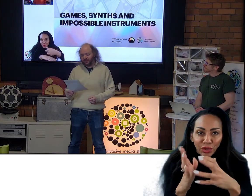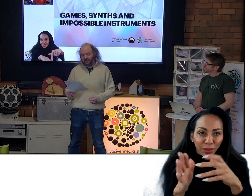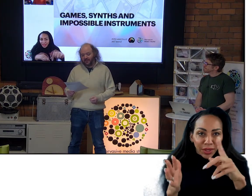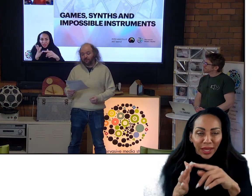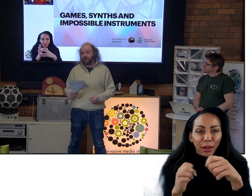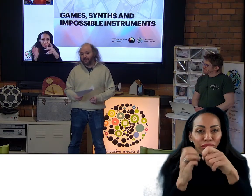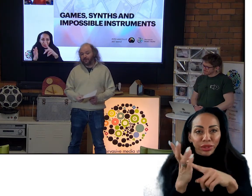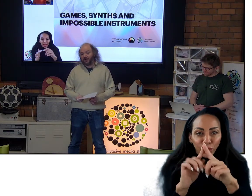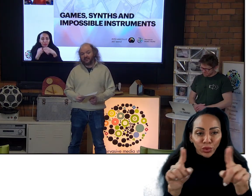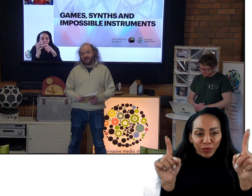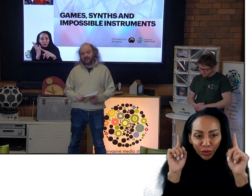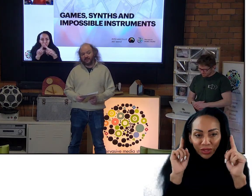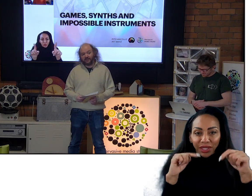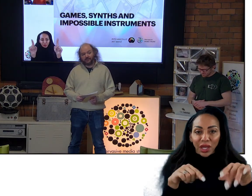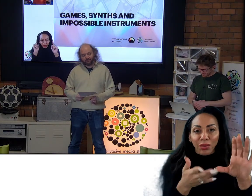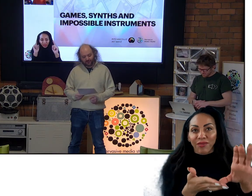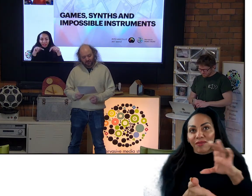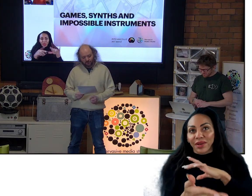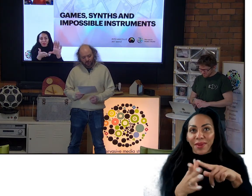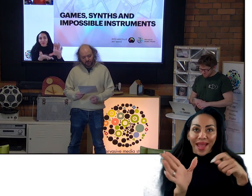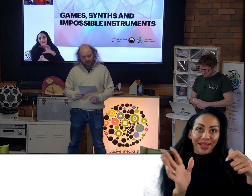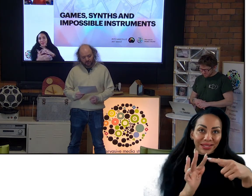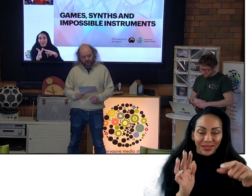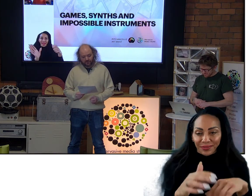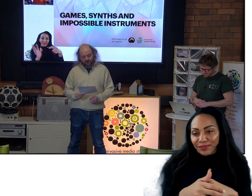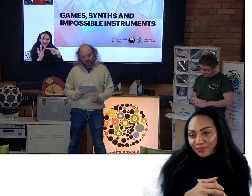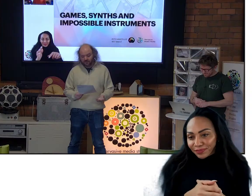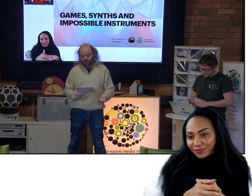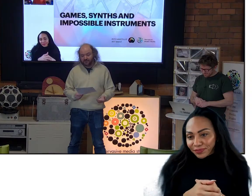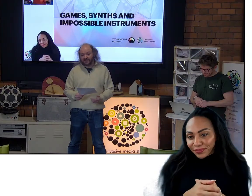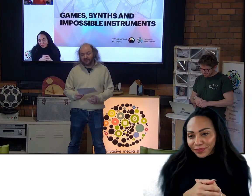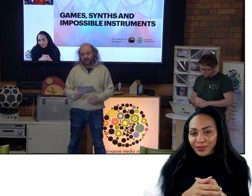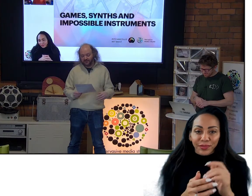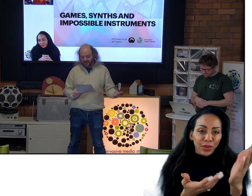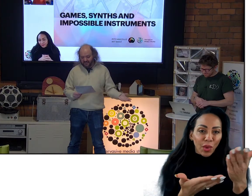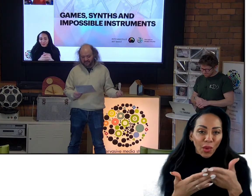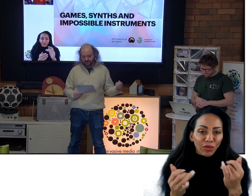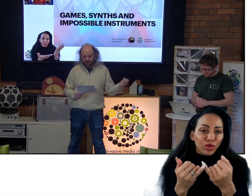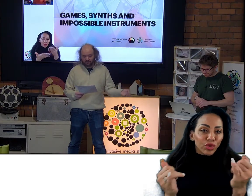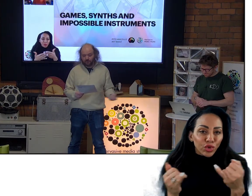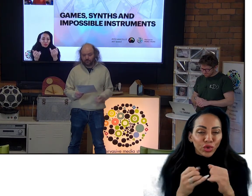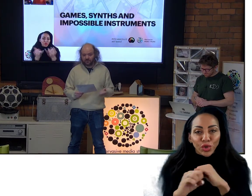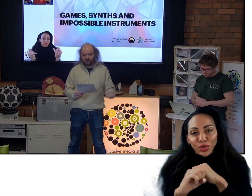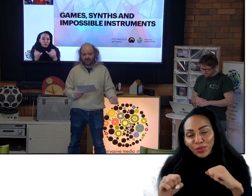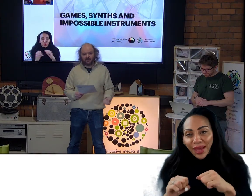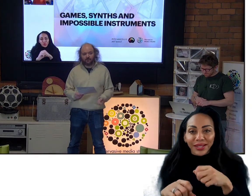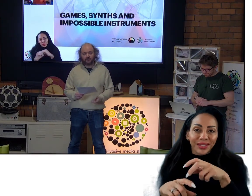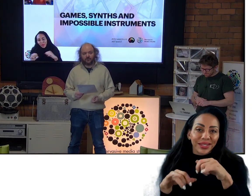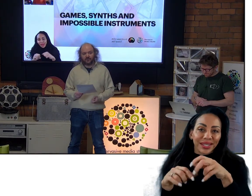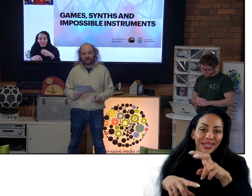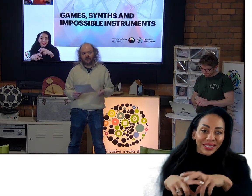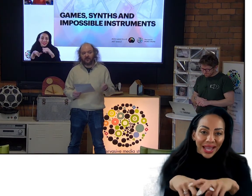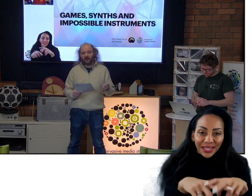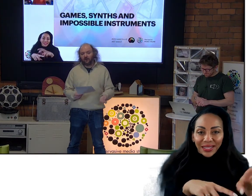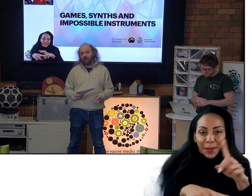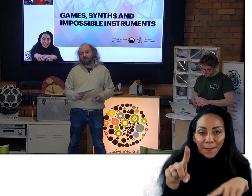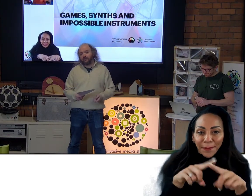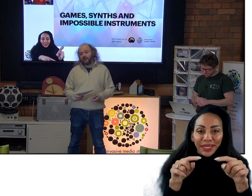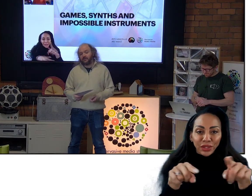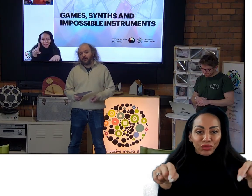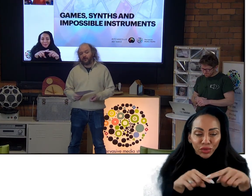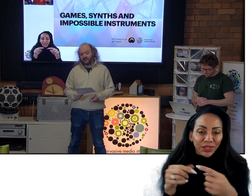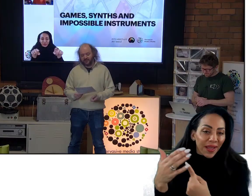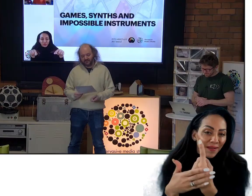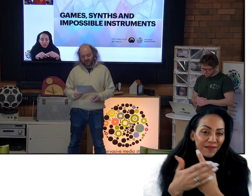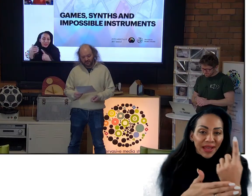of Bristol, and we're funded by Arts Council England. And what we do is we offer studio space, including desks, meeting rooms, events and opportunities, all for